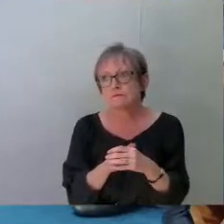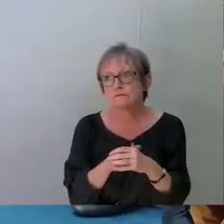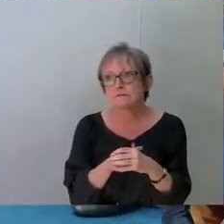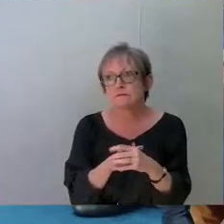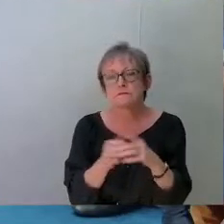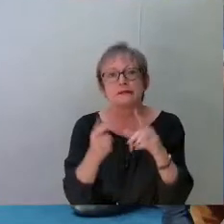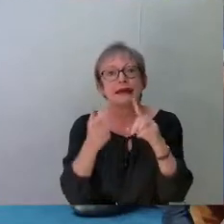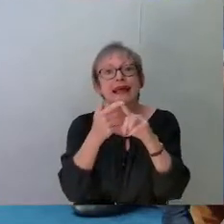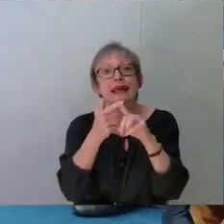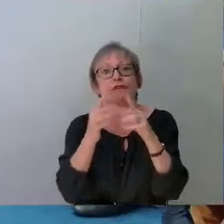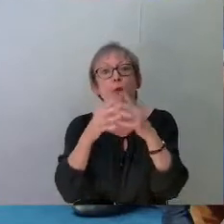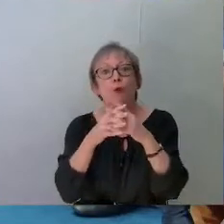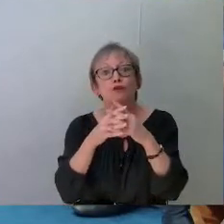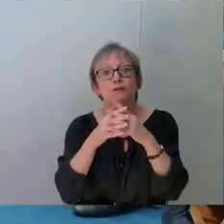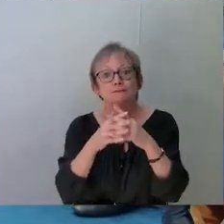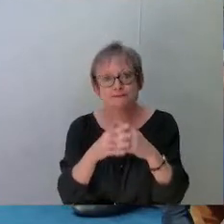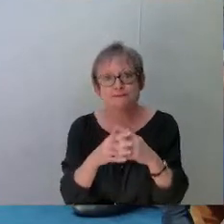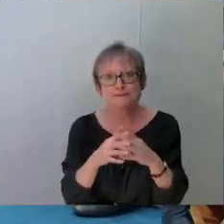Eve Wood.